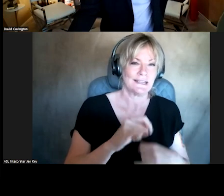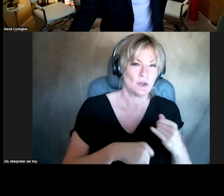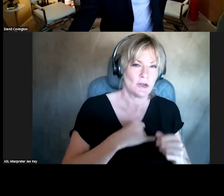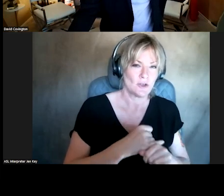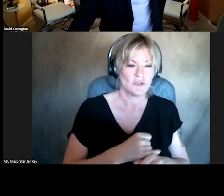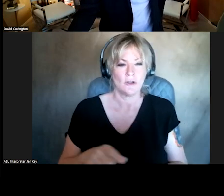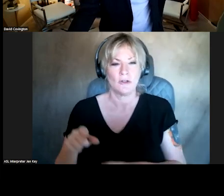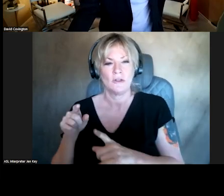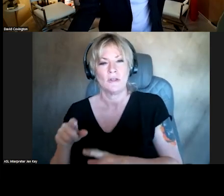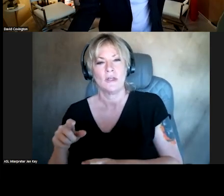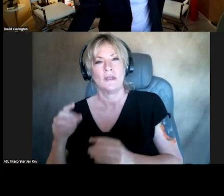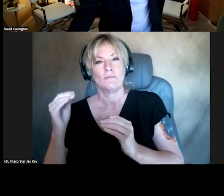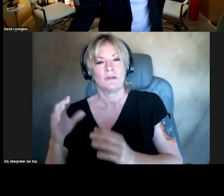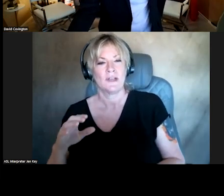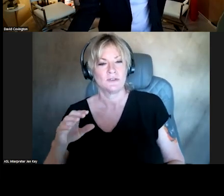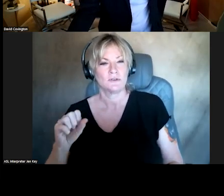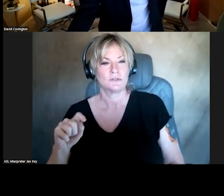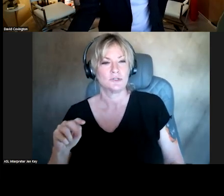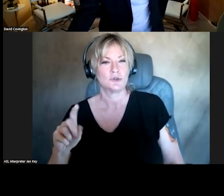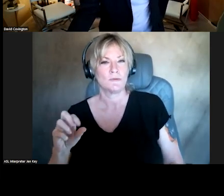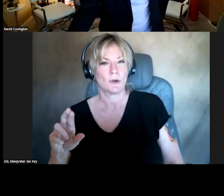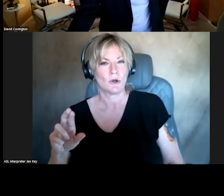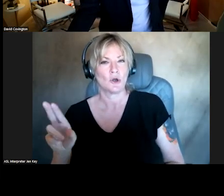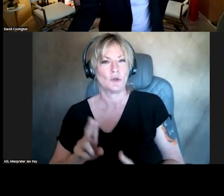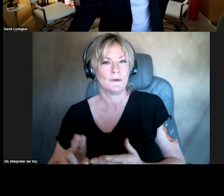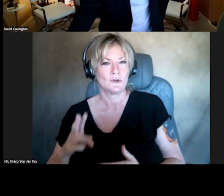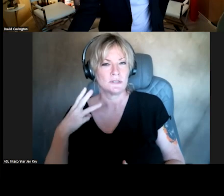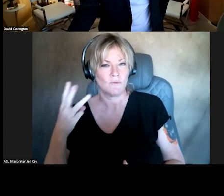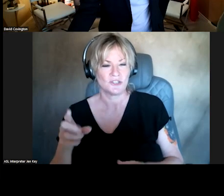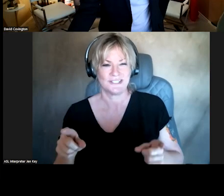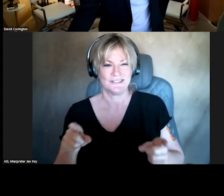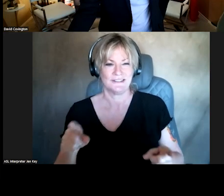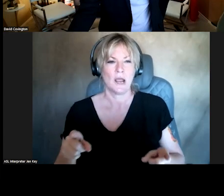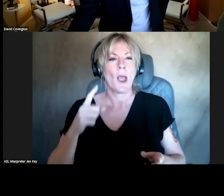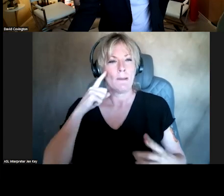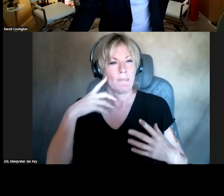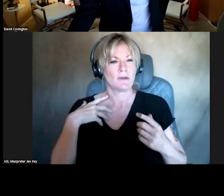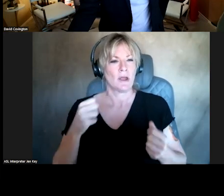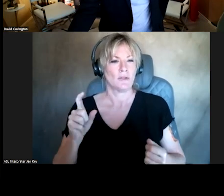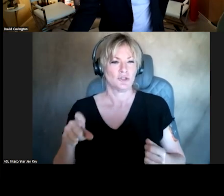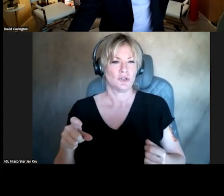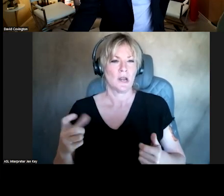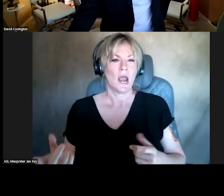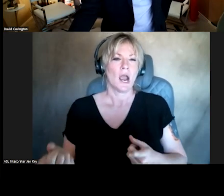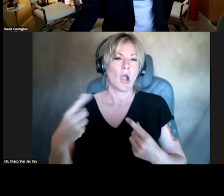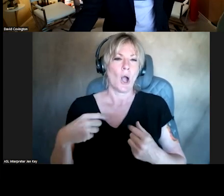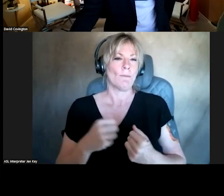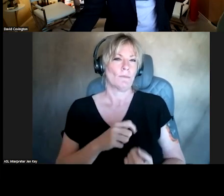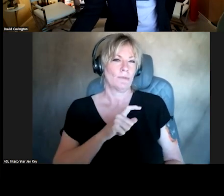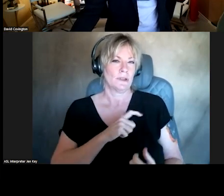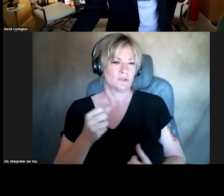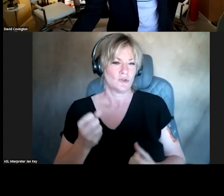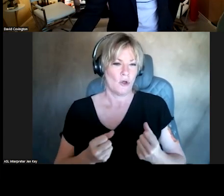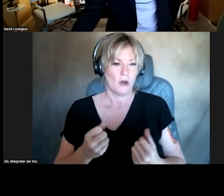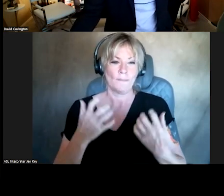and Professor Jen Stuber from University of Washington looked at mental health should come with a police car. Now, our audience,